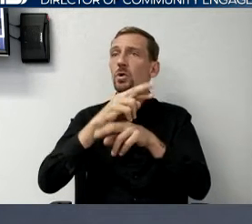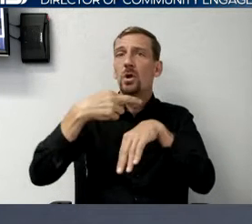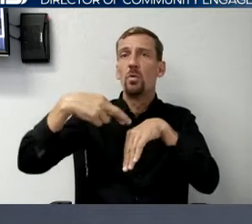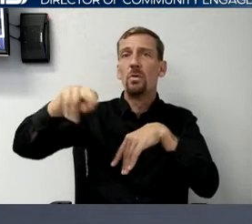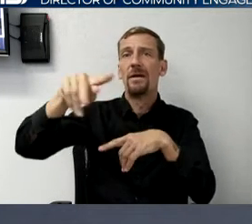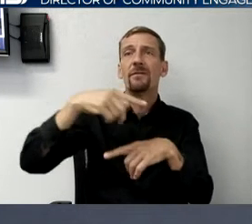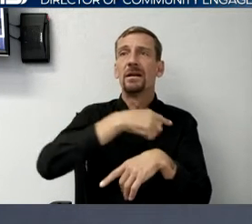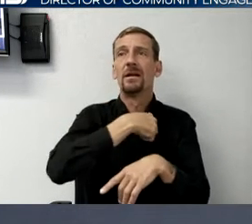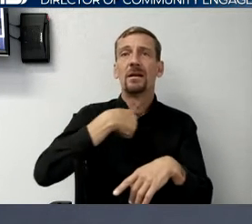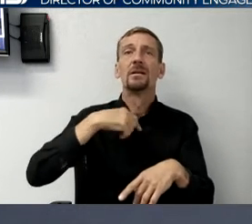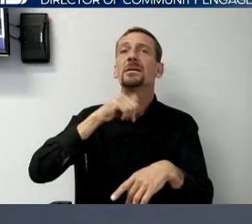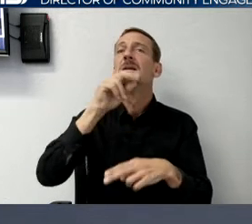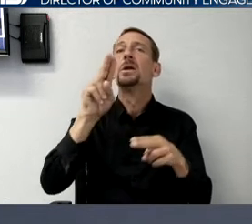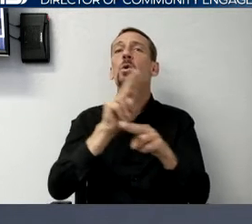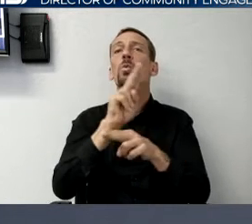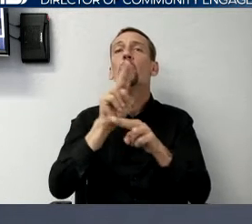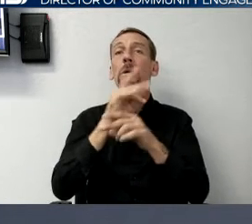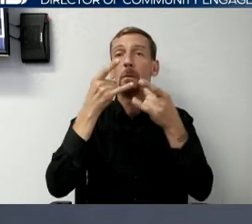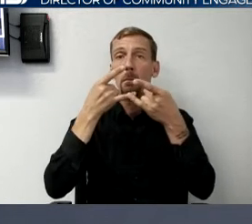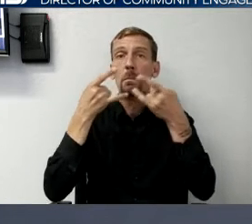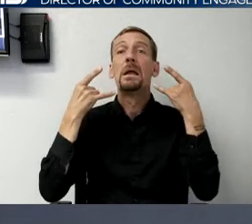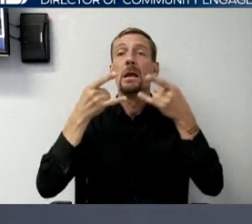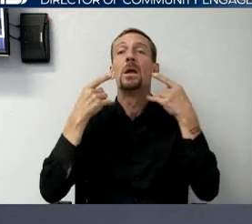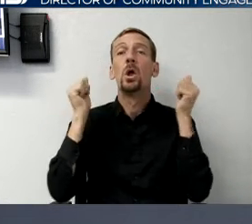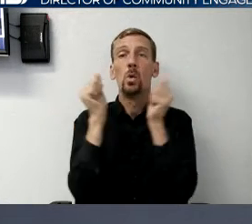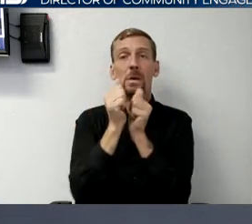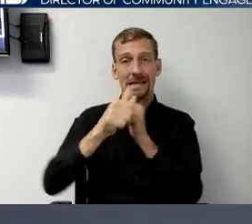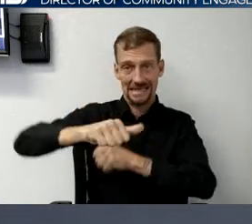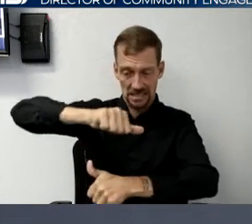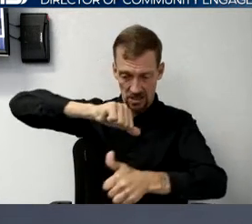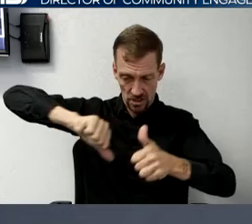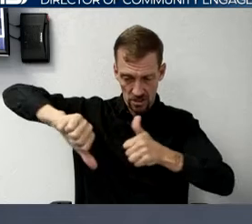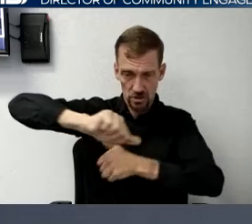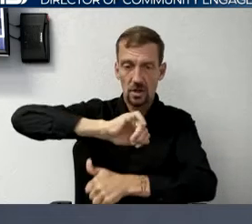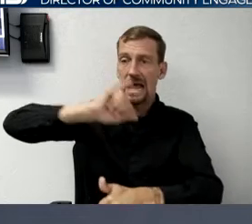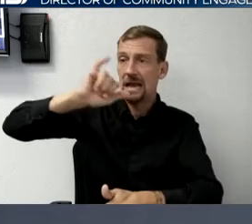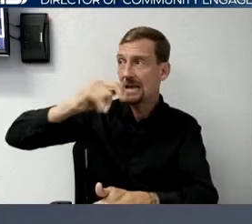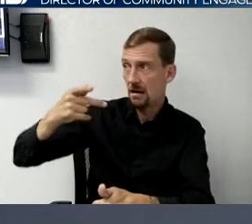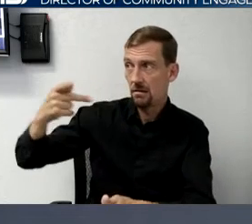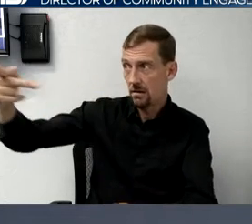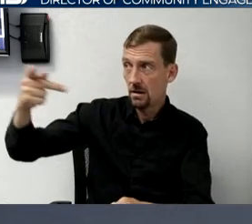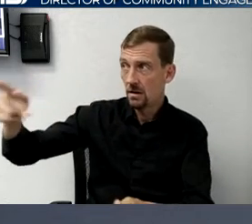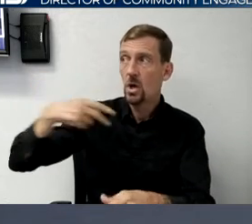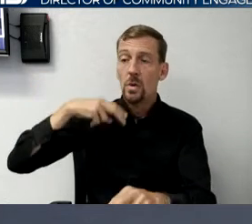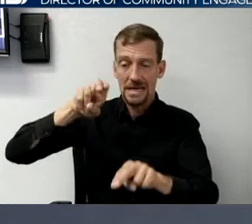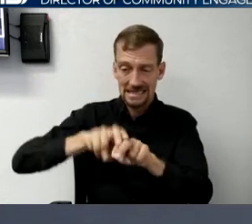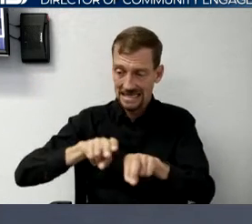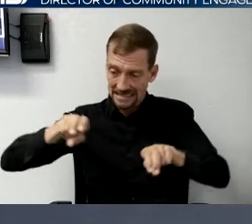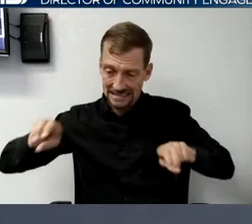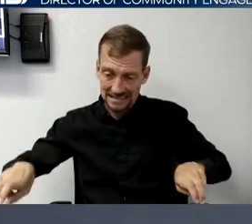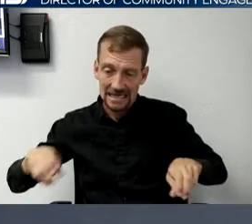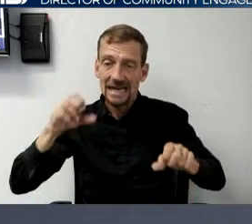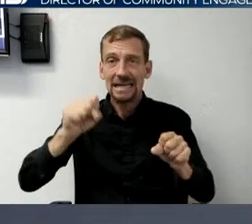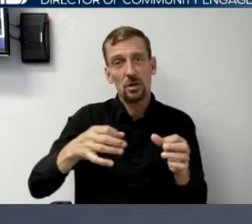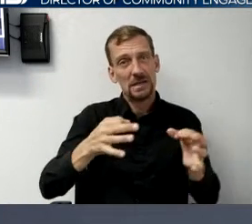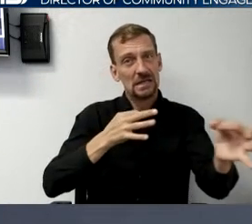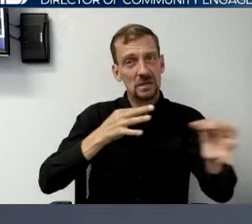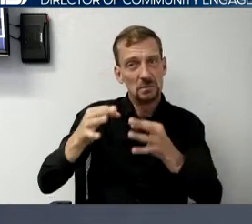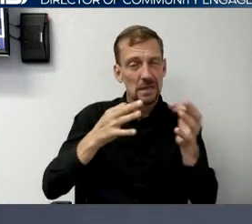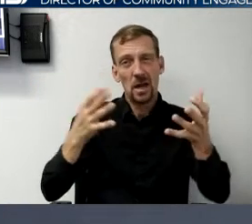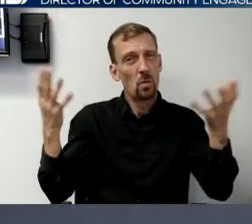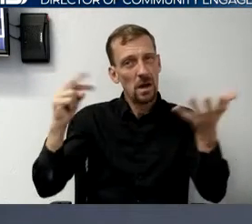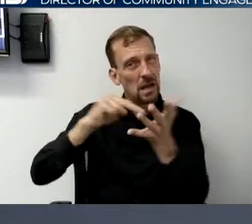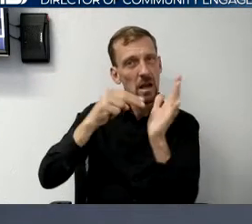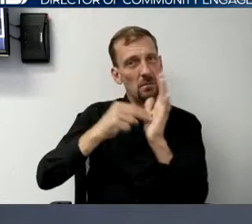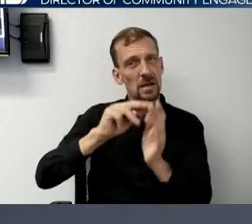to us not wearing a masks with each other in the room, like you and I sit next to each other. So can you talk about the bubble and why